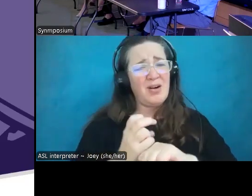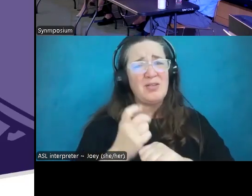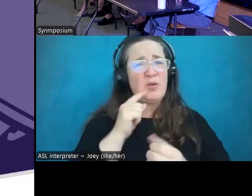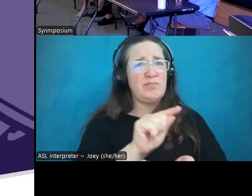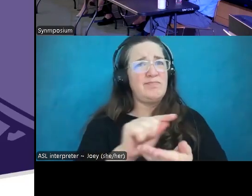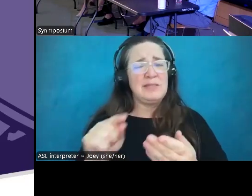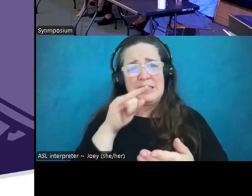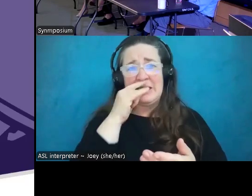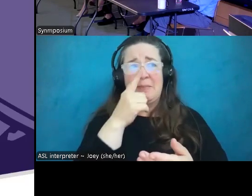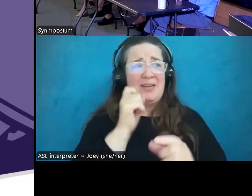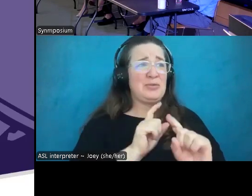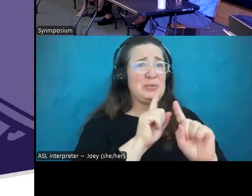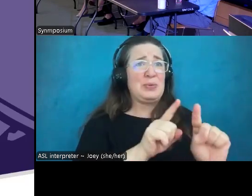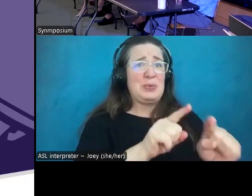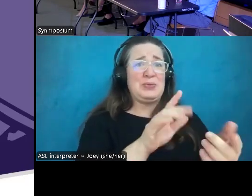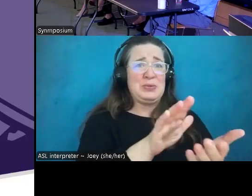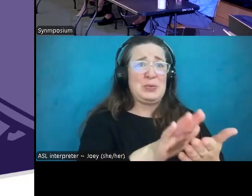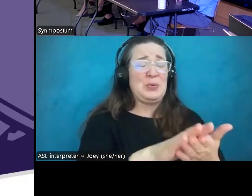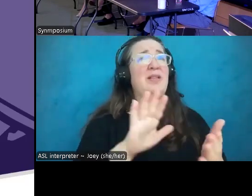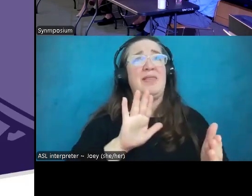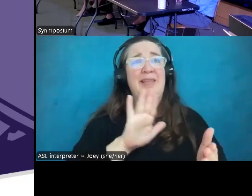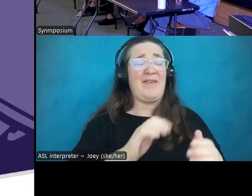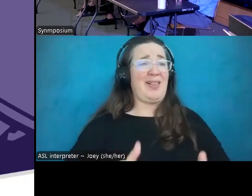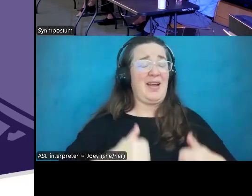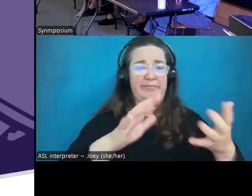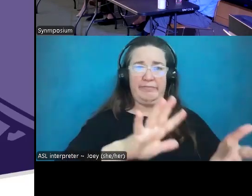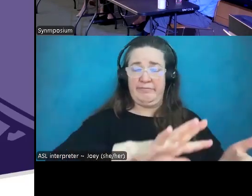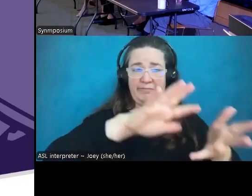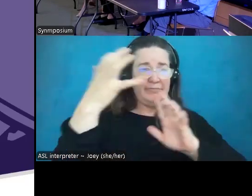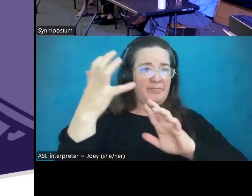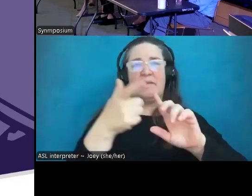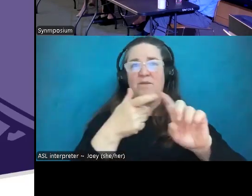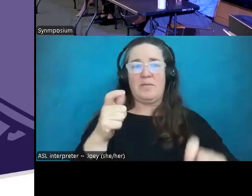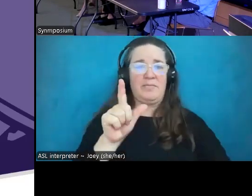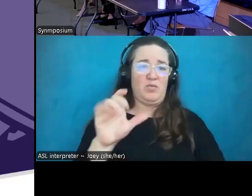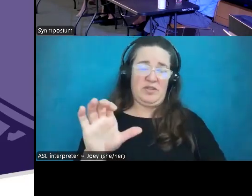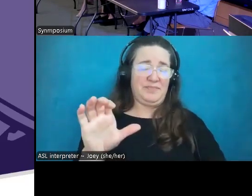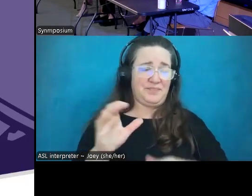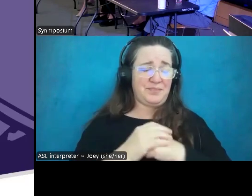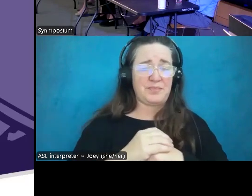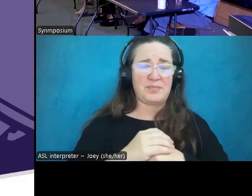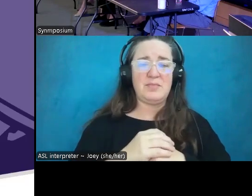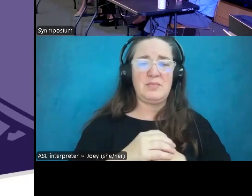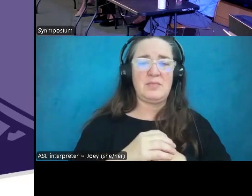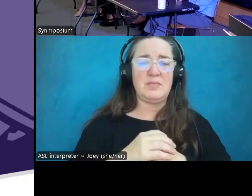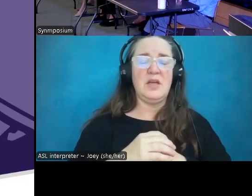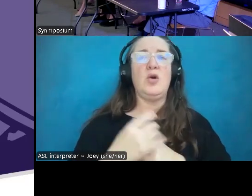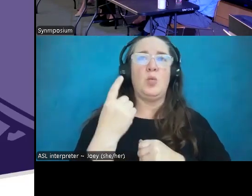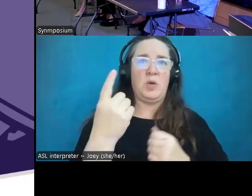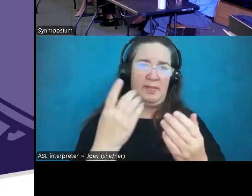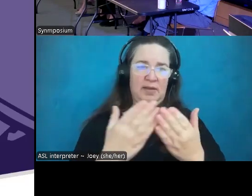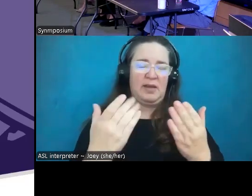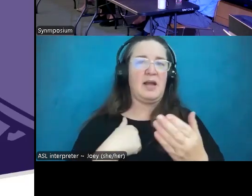to school and their lives have been completely uprooted from having COVID. And one thing that I do try to teach primary